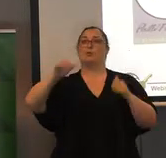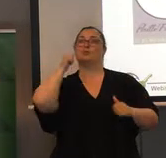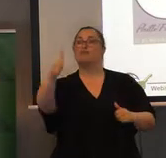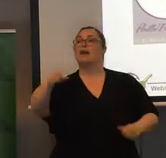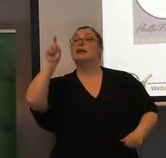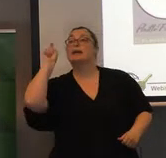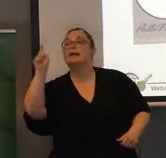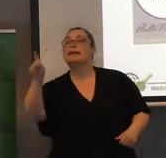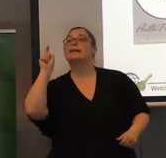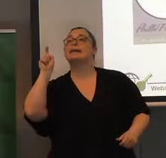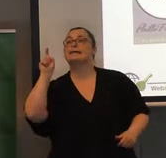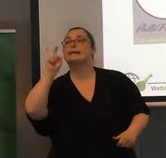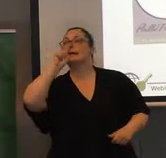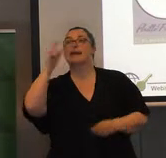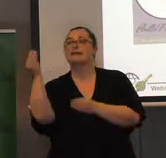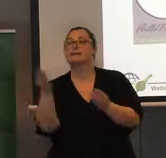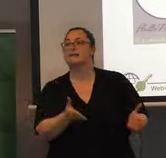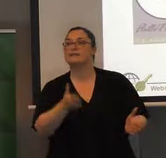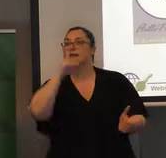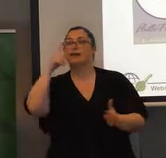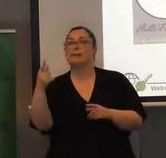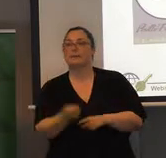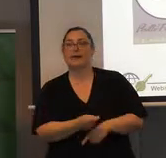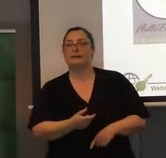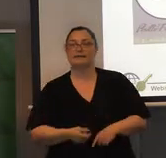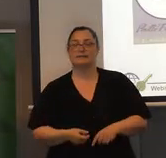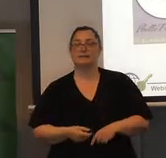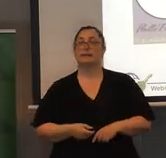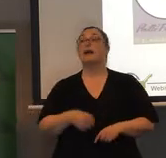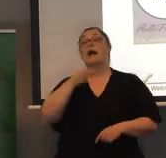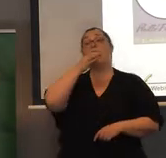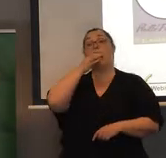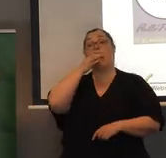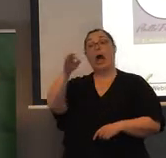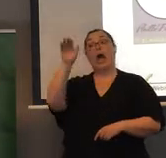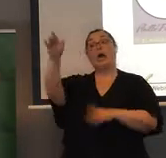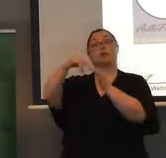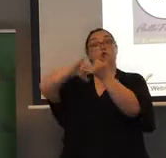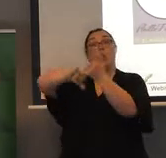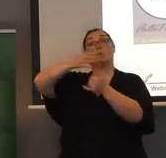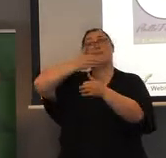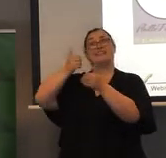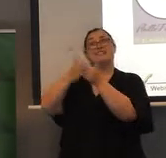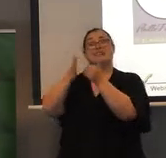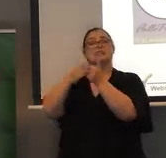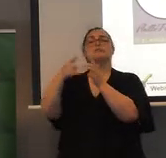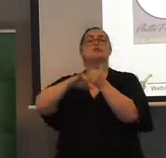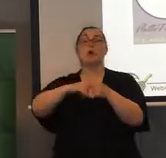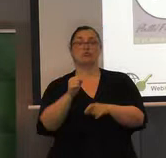payment. The user contacted them, asked them to fix it. They decided to ignore the user